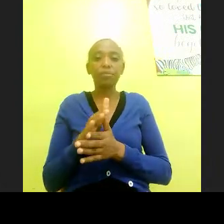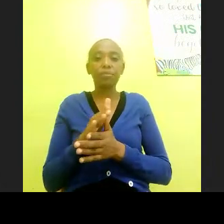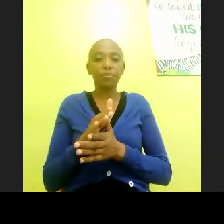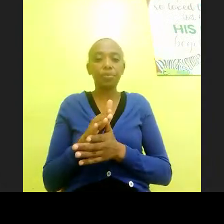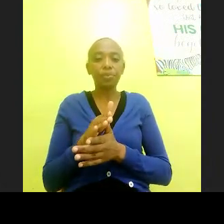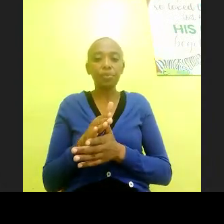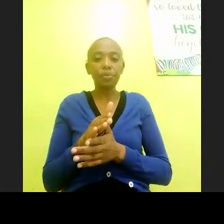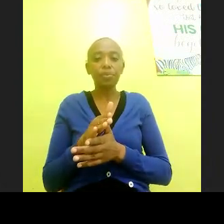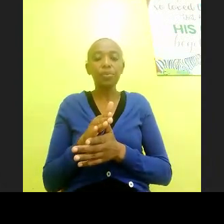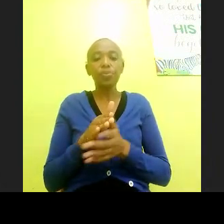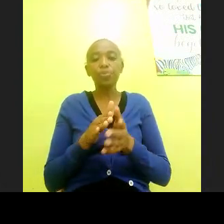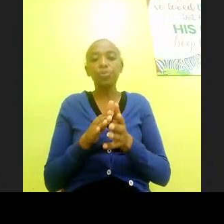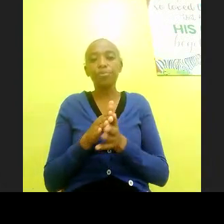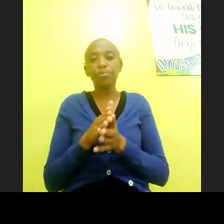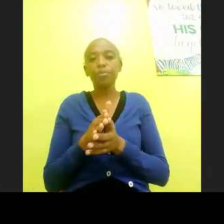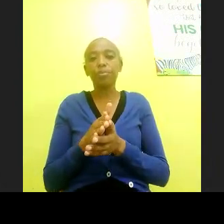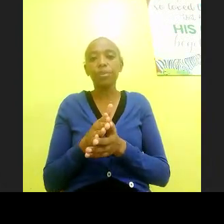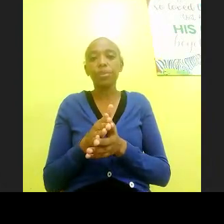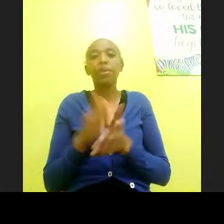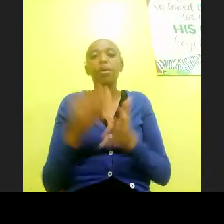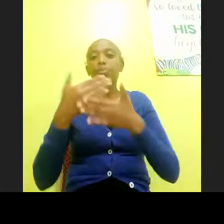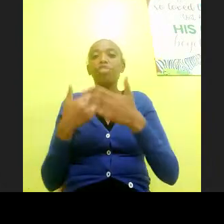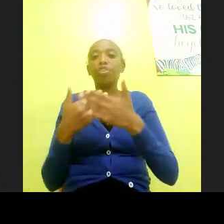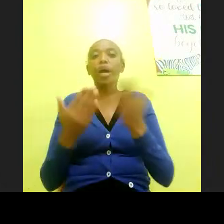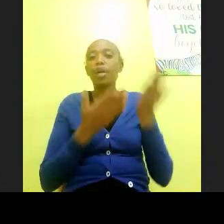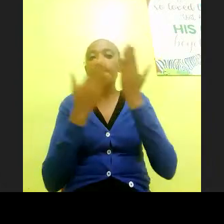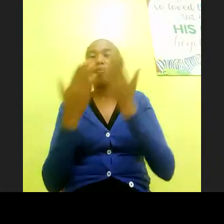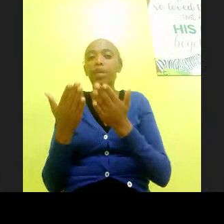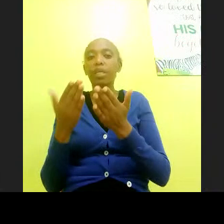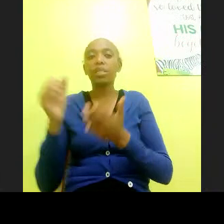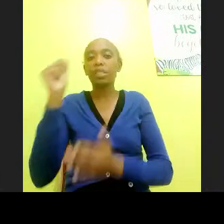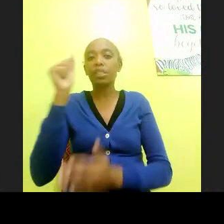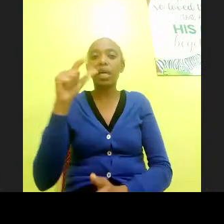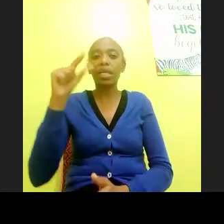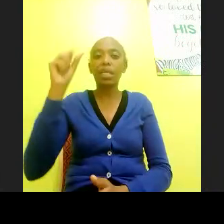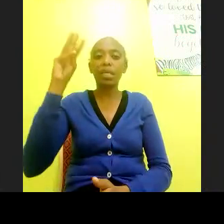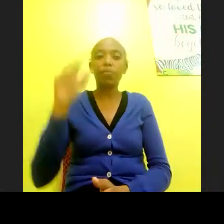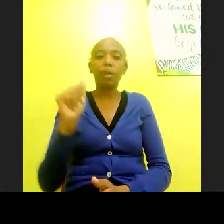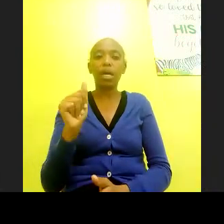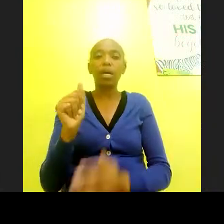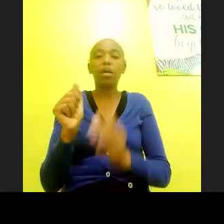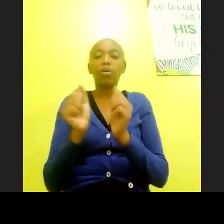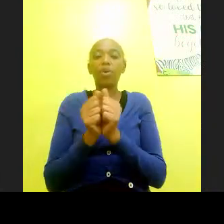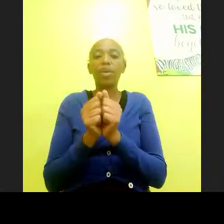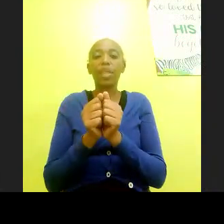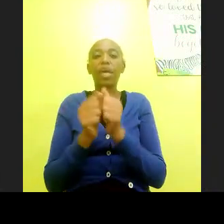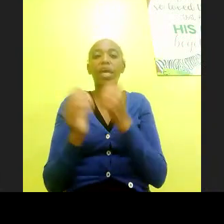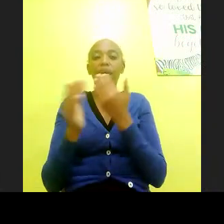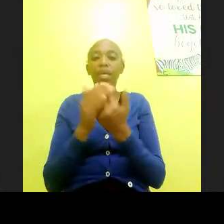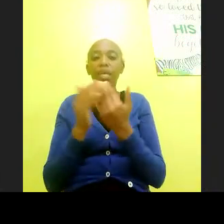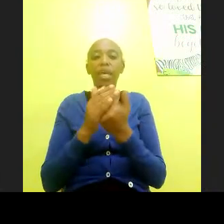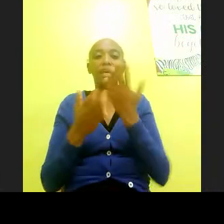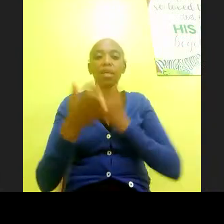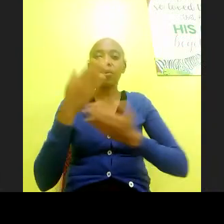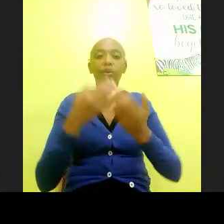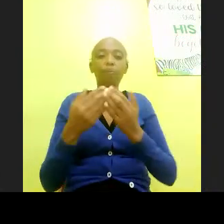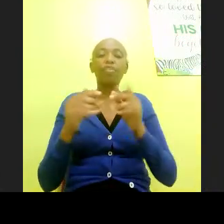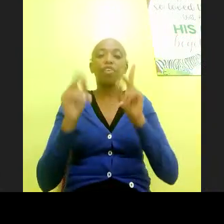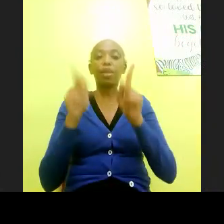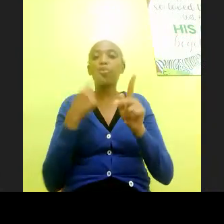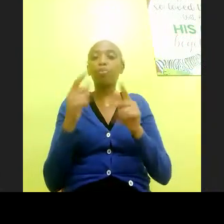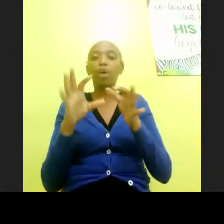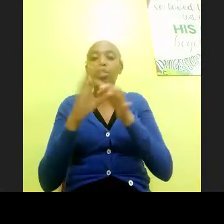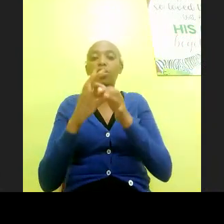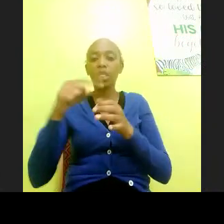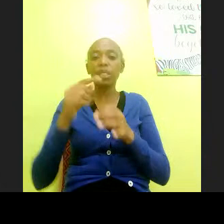conversation. Just before I bring on Salima with the Care Economy Index, for those of you who are joining us, I just wanted